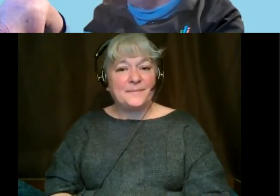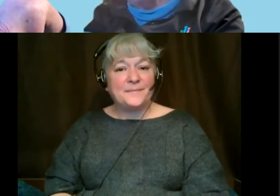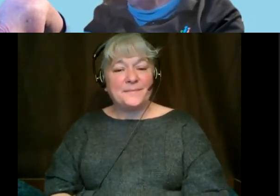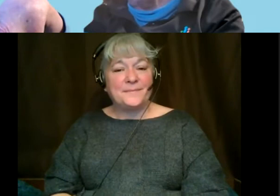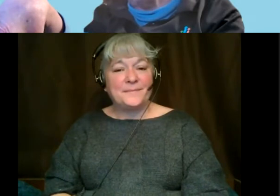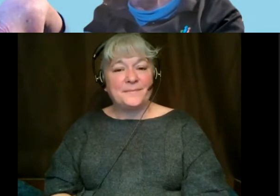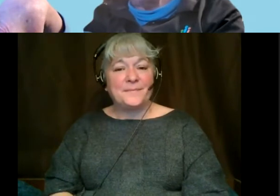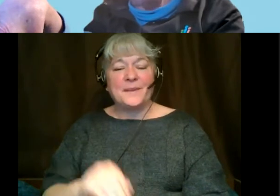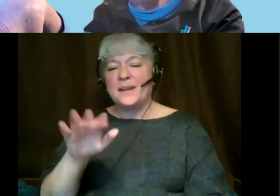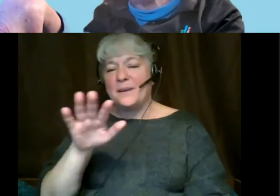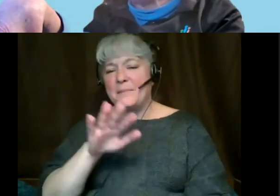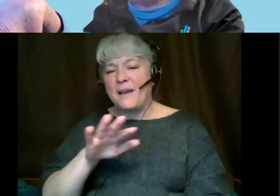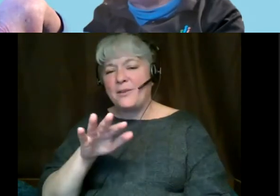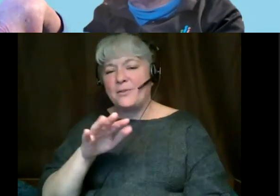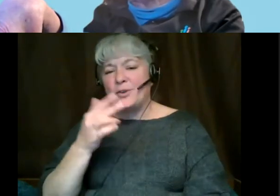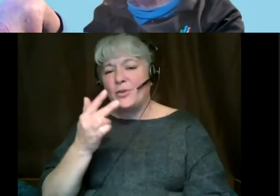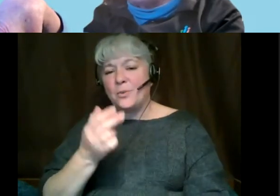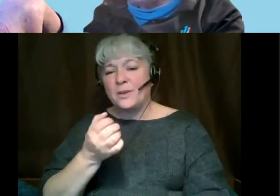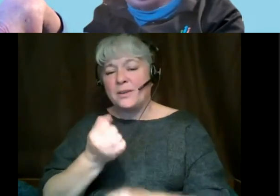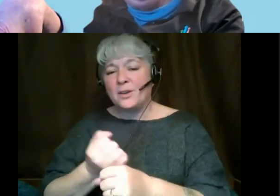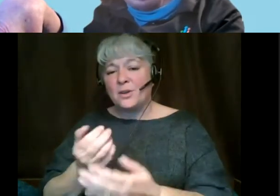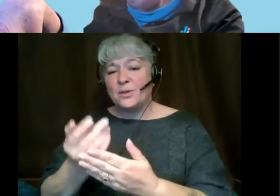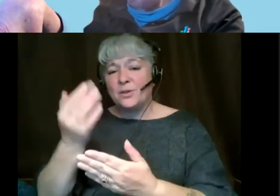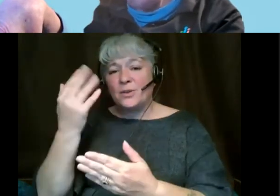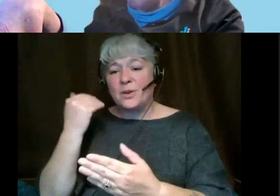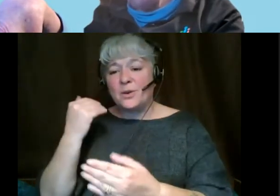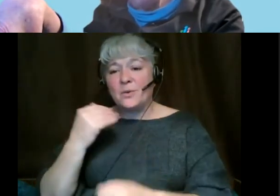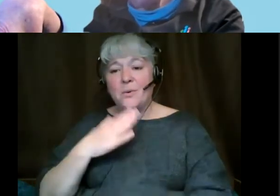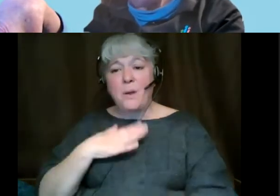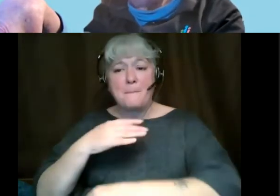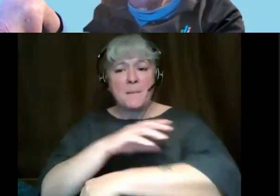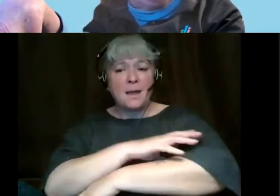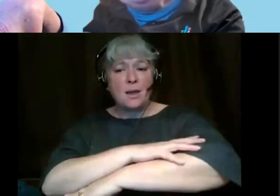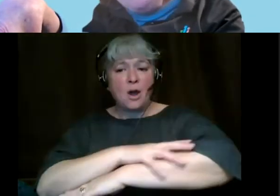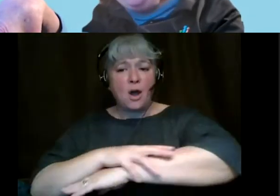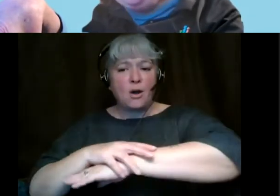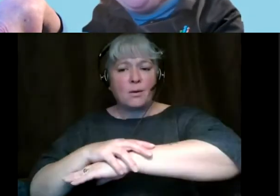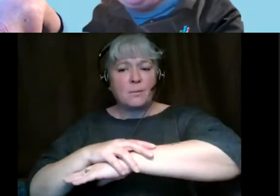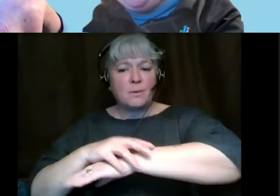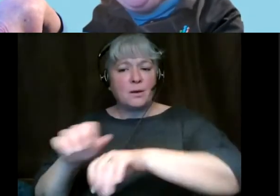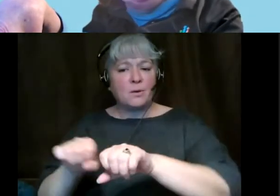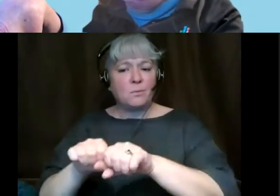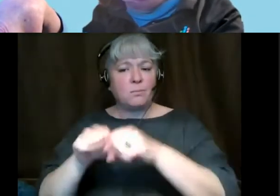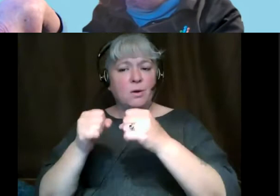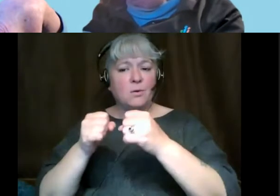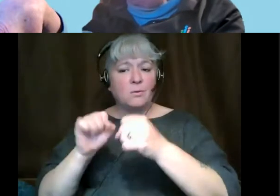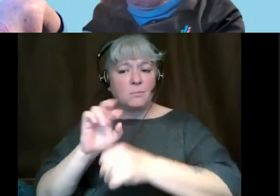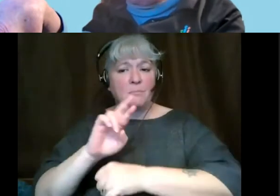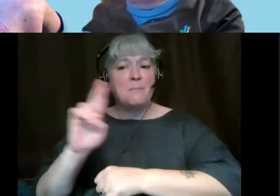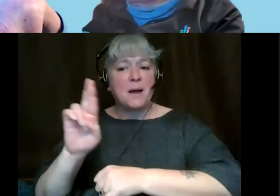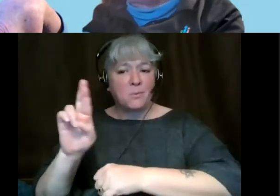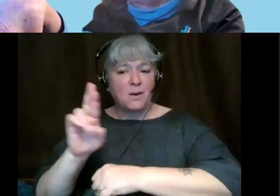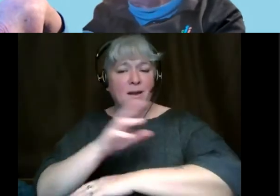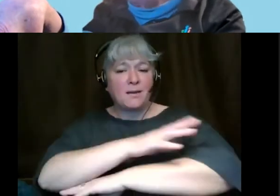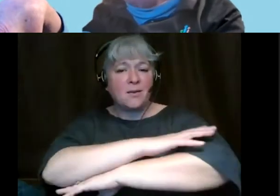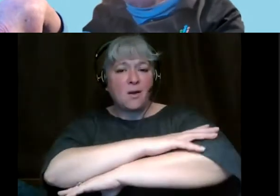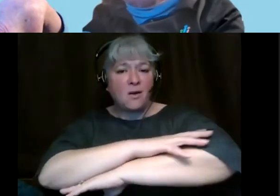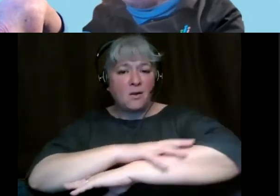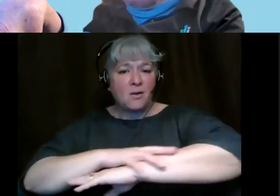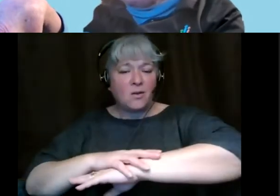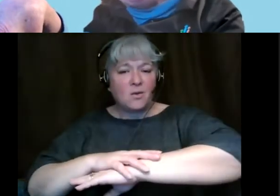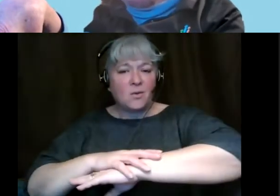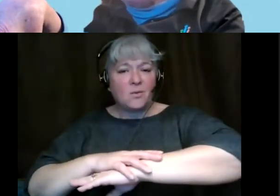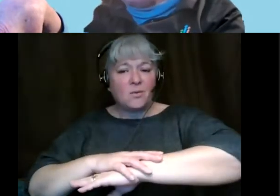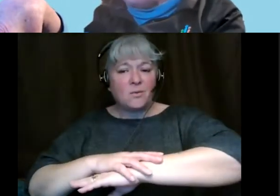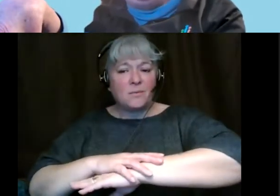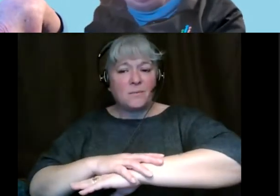3 years ago, I broke my arm, my right arm, which was